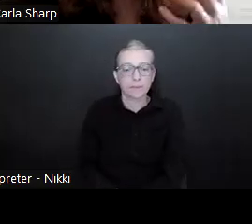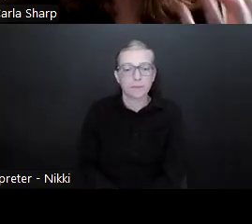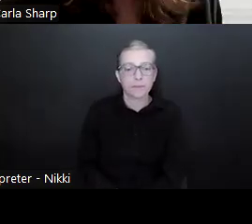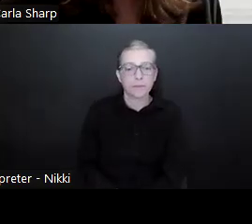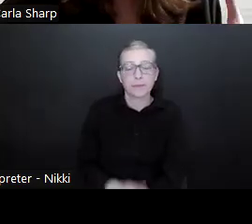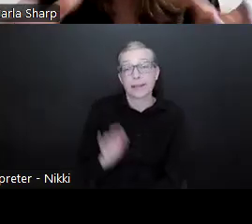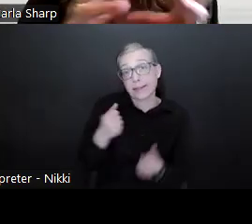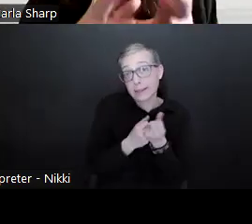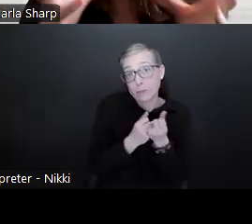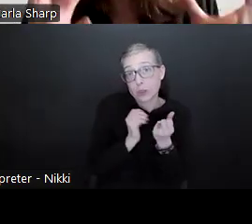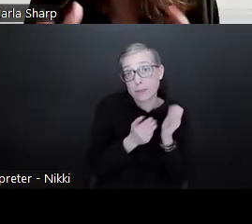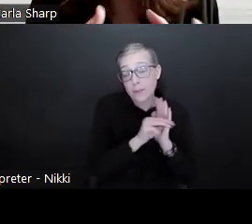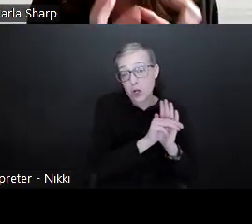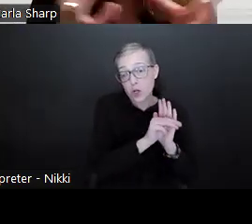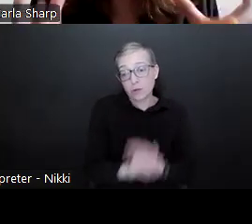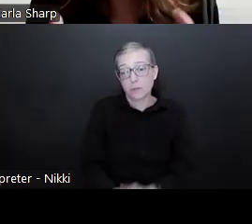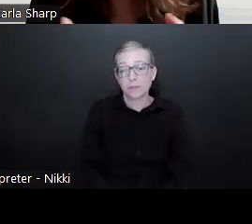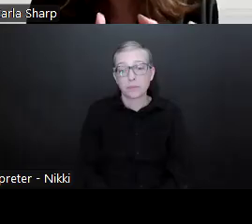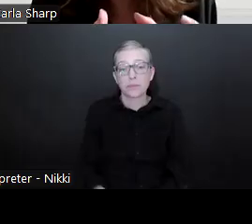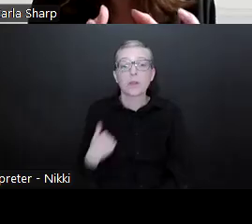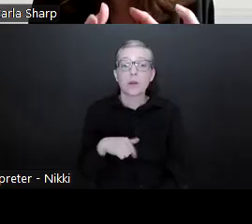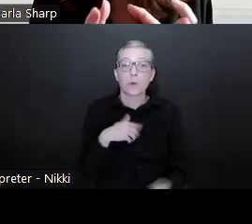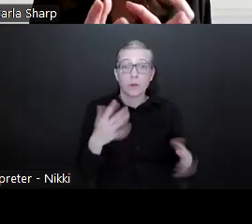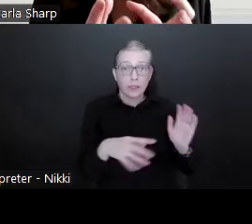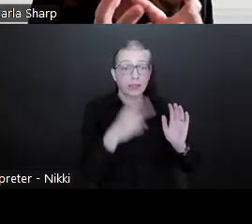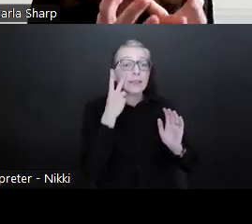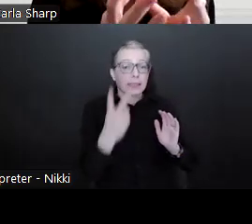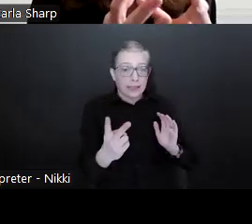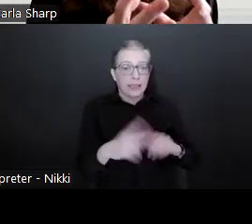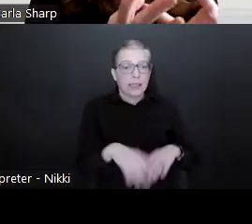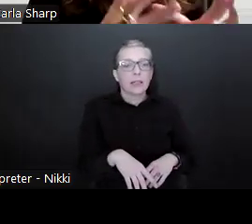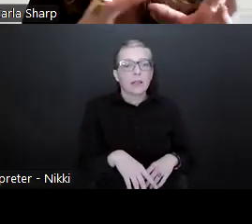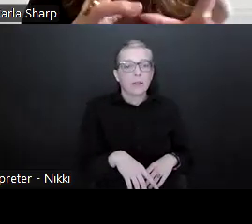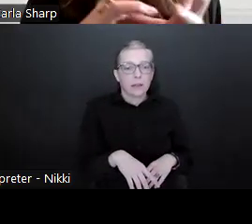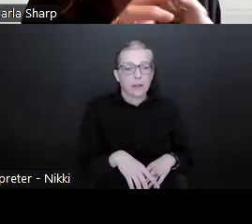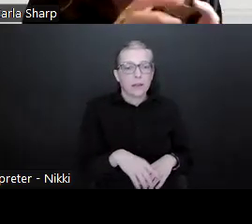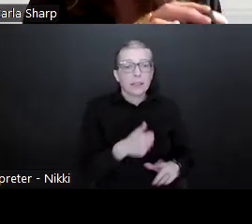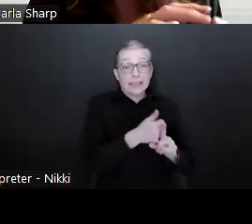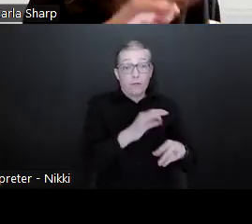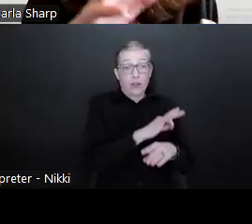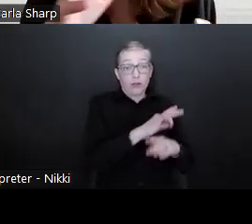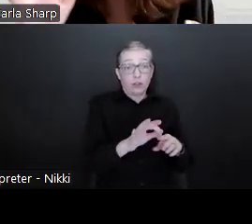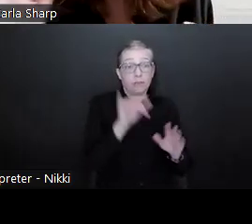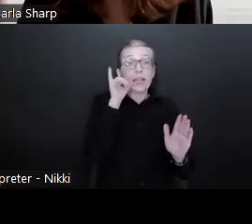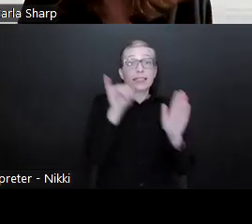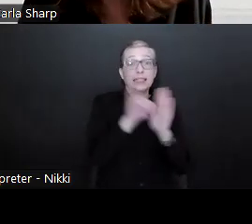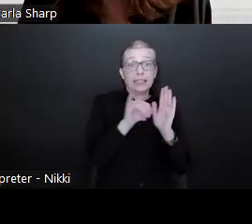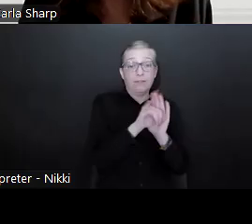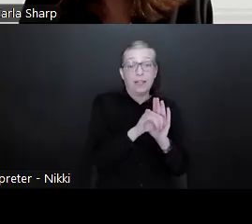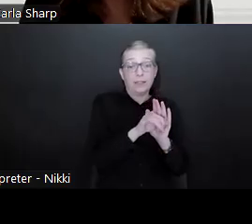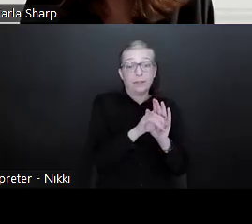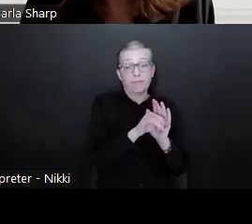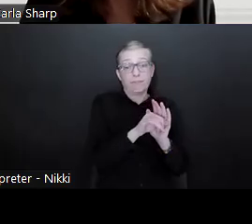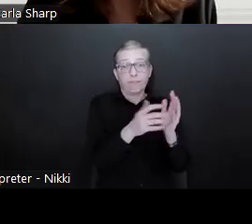We've shown that self-function, identity diffusion, is a good tracker of personality dysfunction